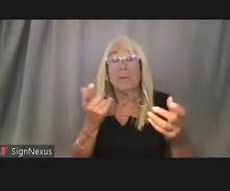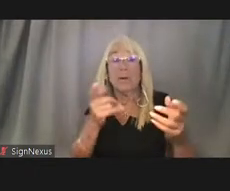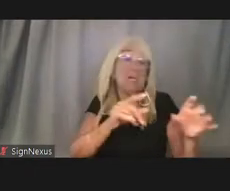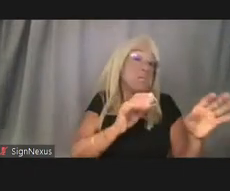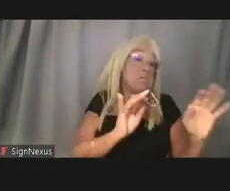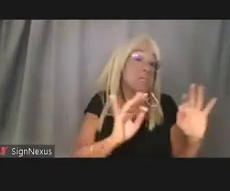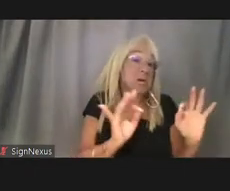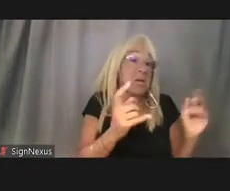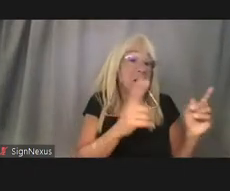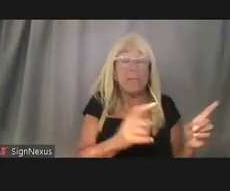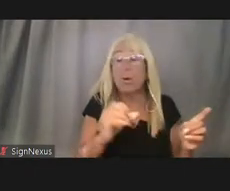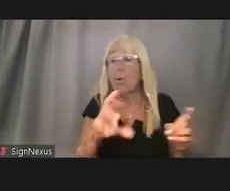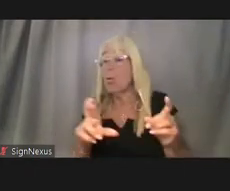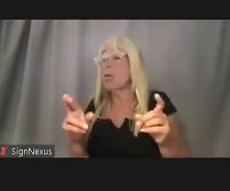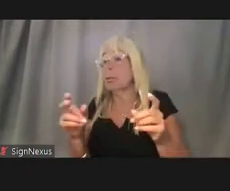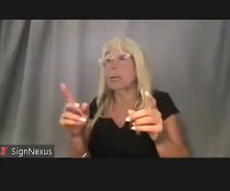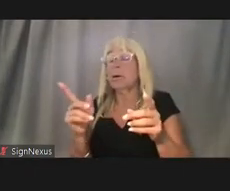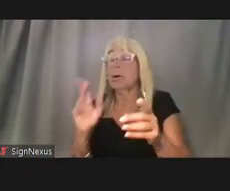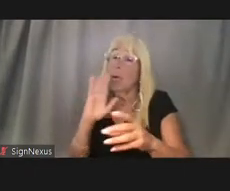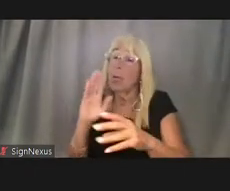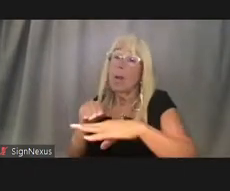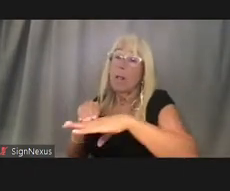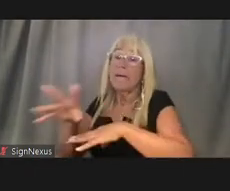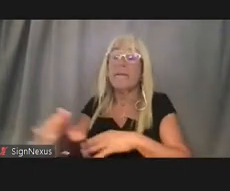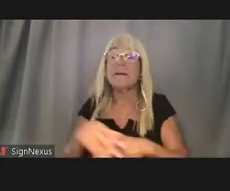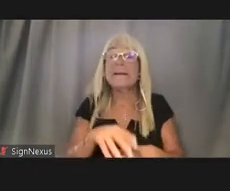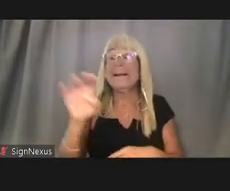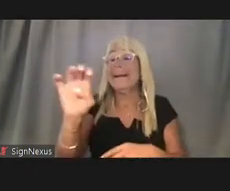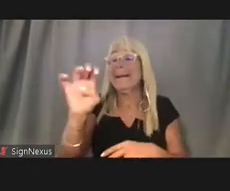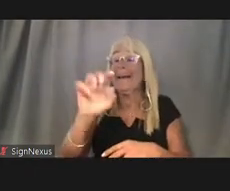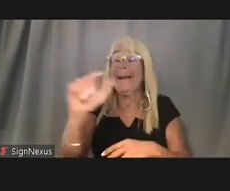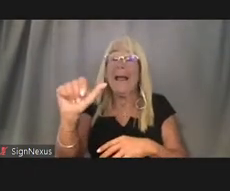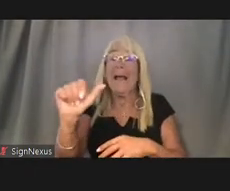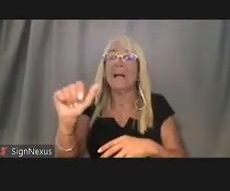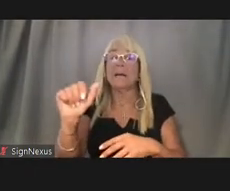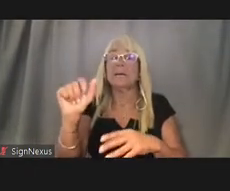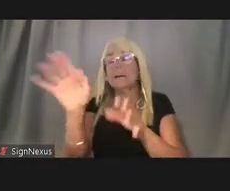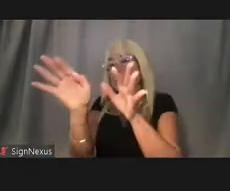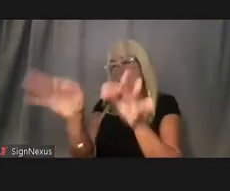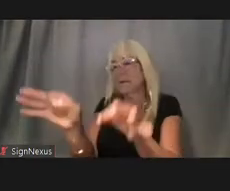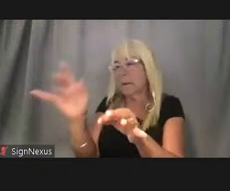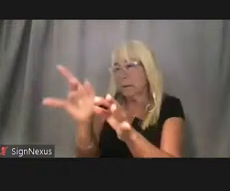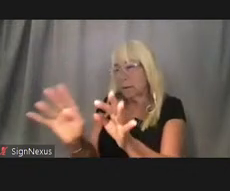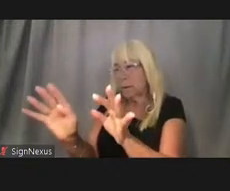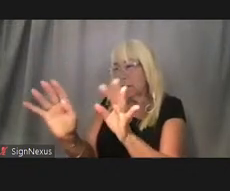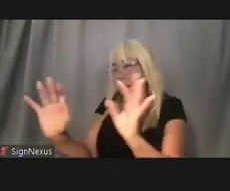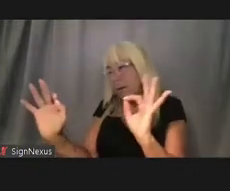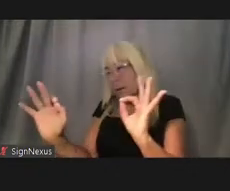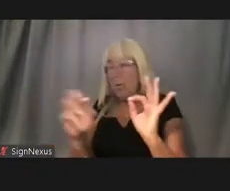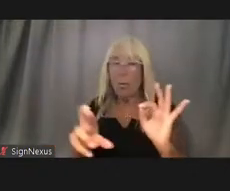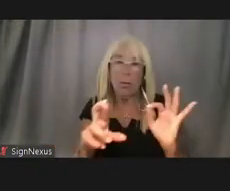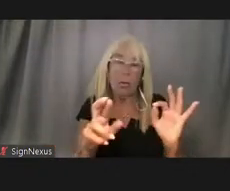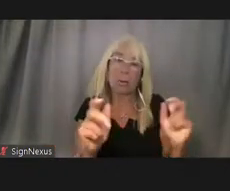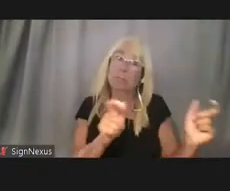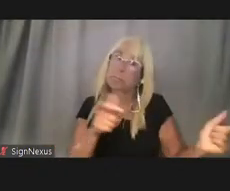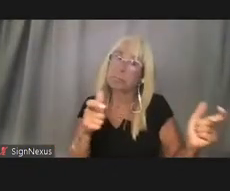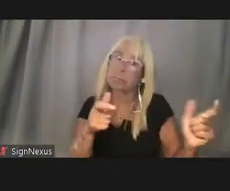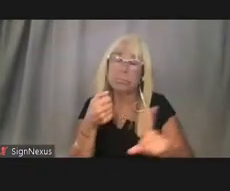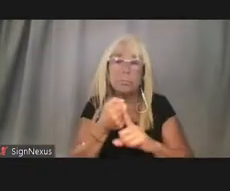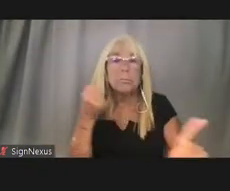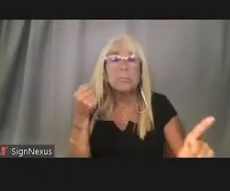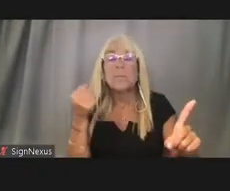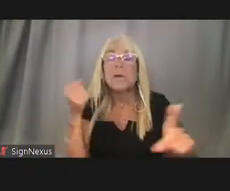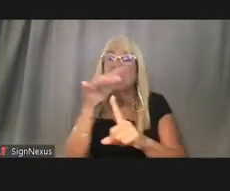unknown the EA AIDS in determining the significance of the adverse effects since the project could have effects on